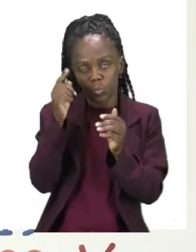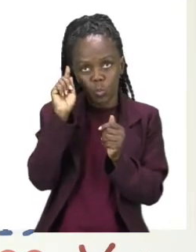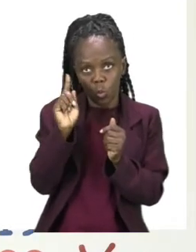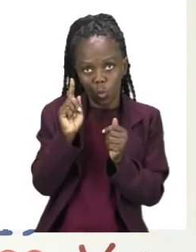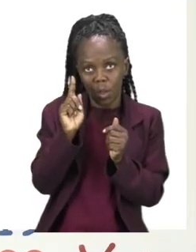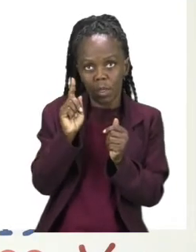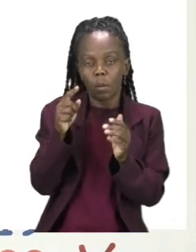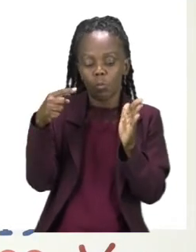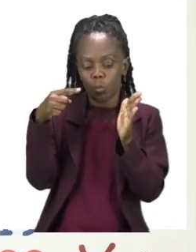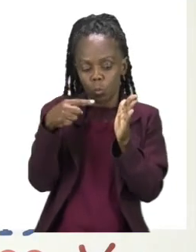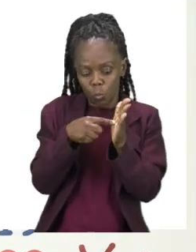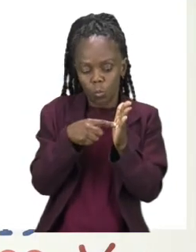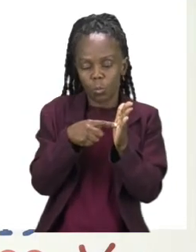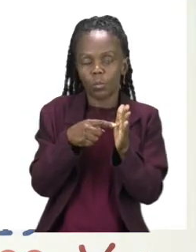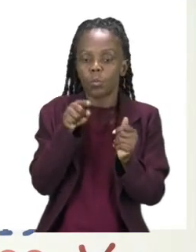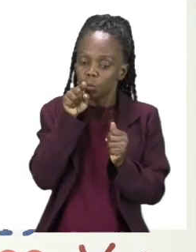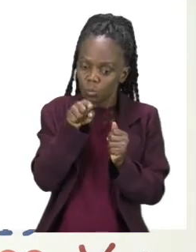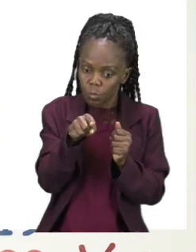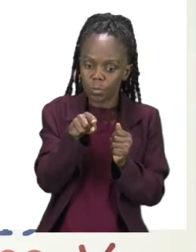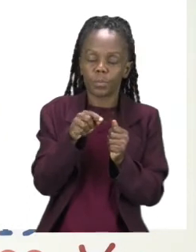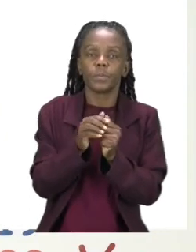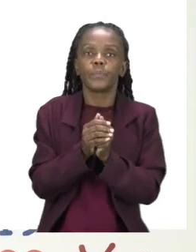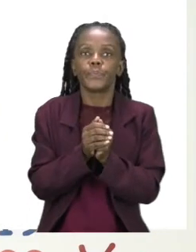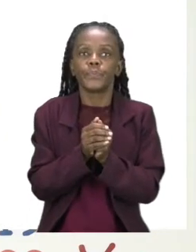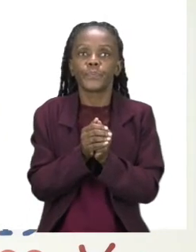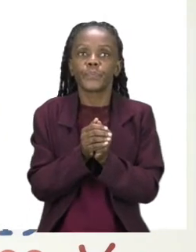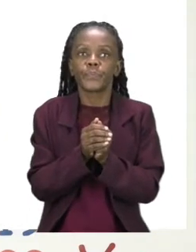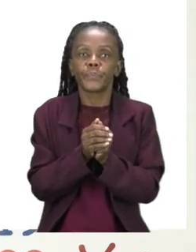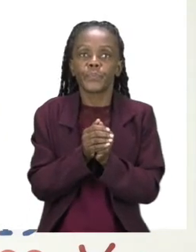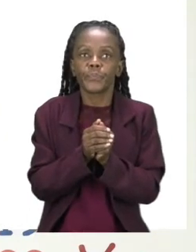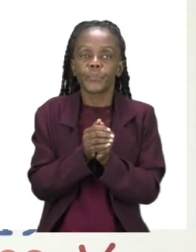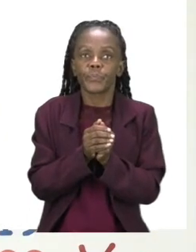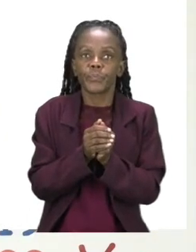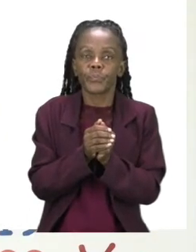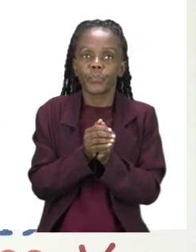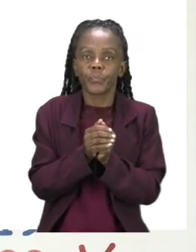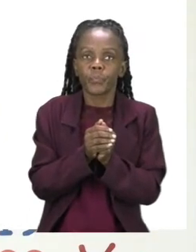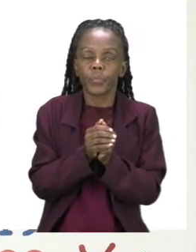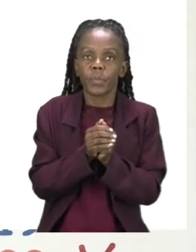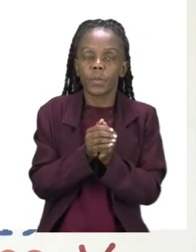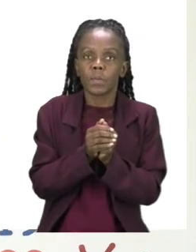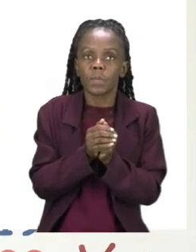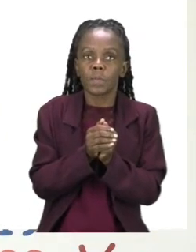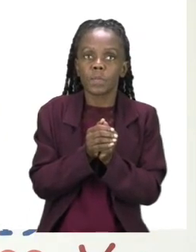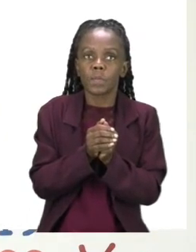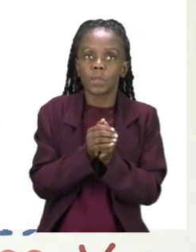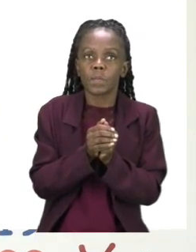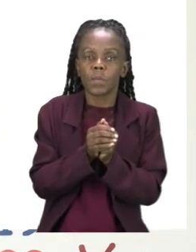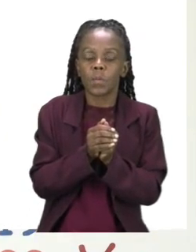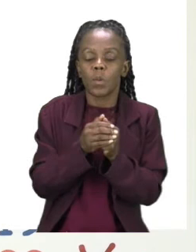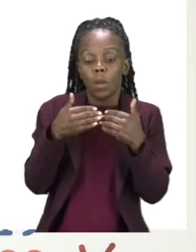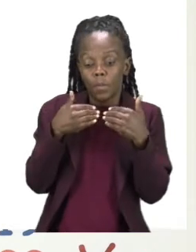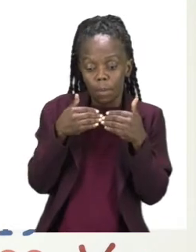we need to fill in the beginning of this sentence. Now, because it is the beginning of a capital letter, boys